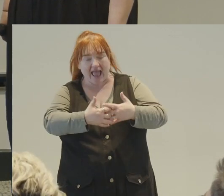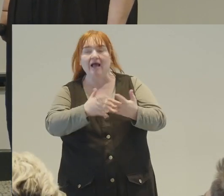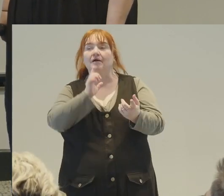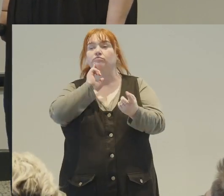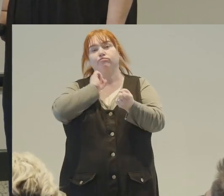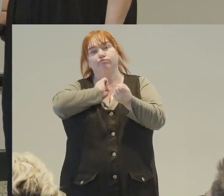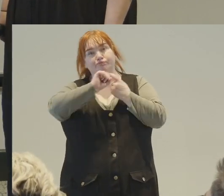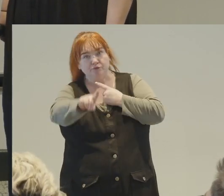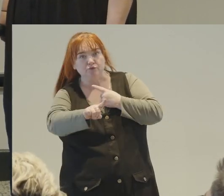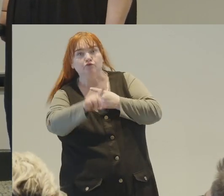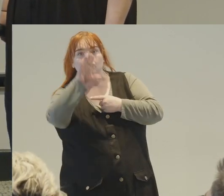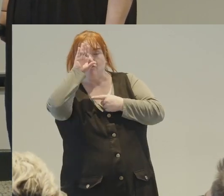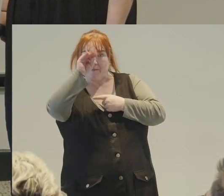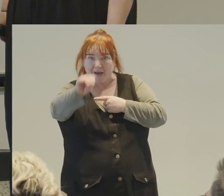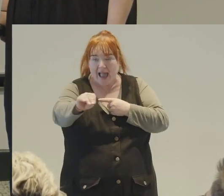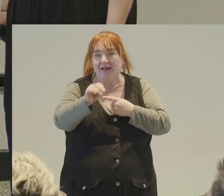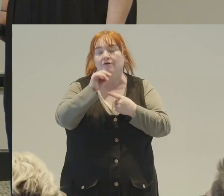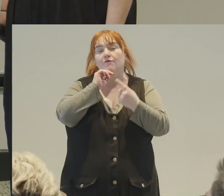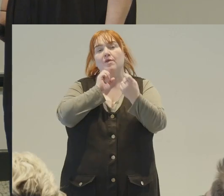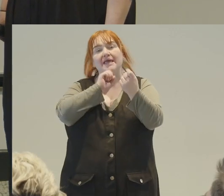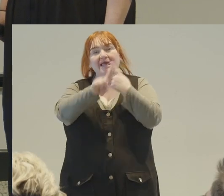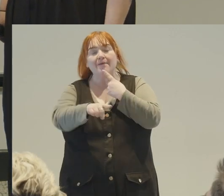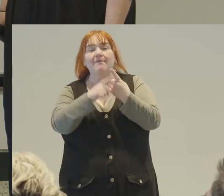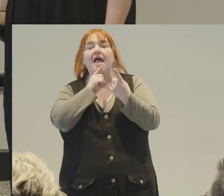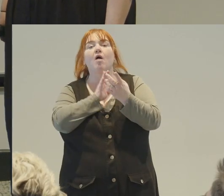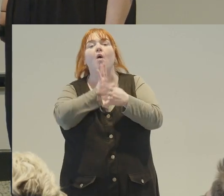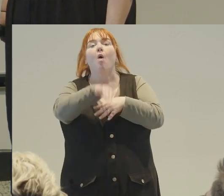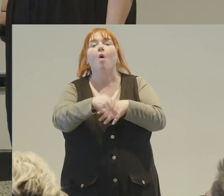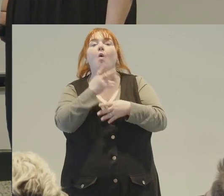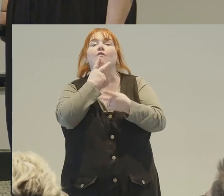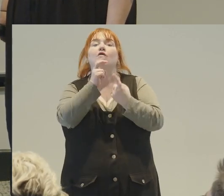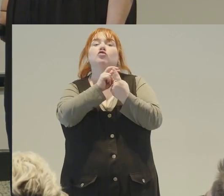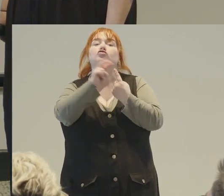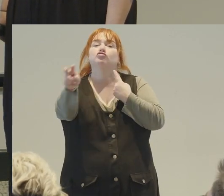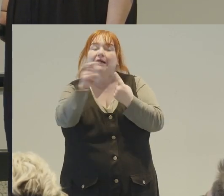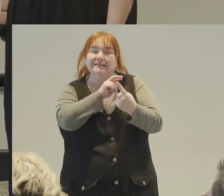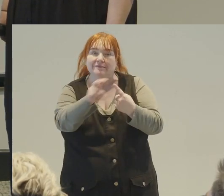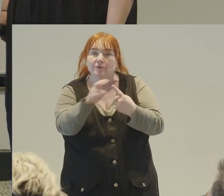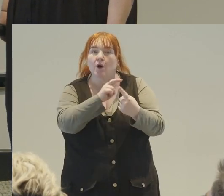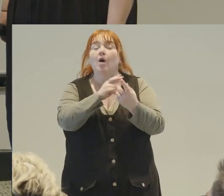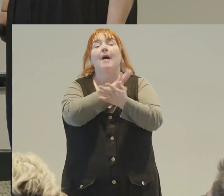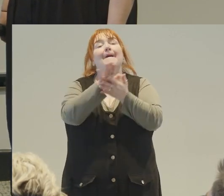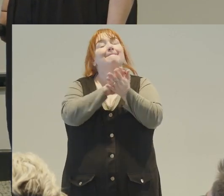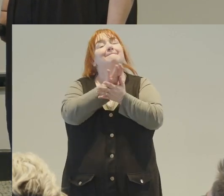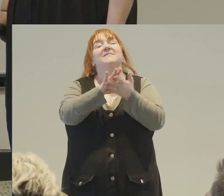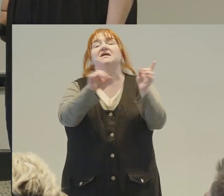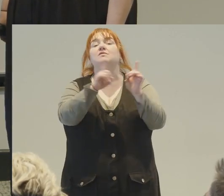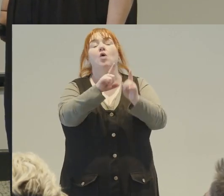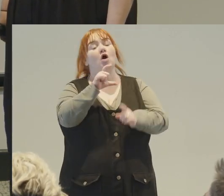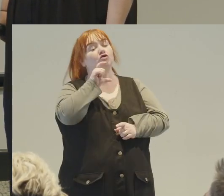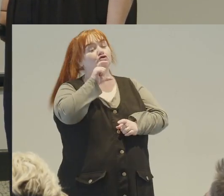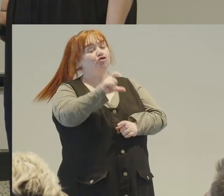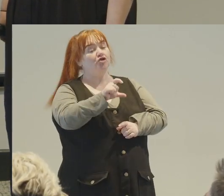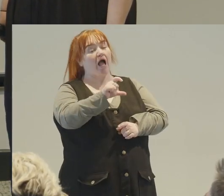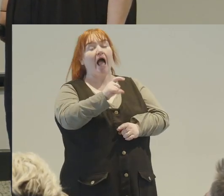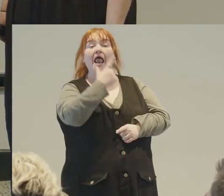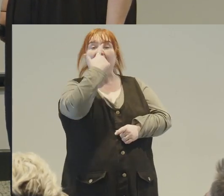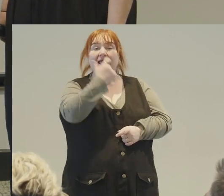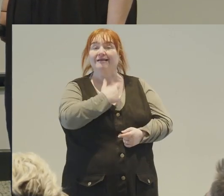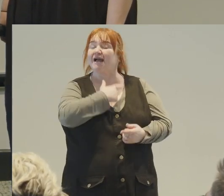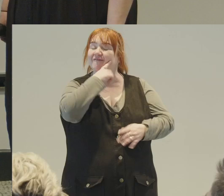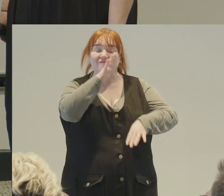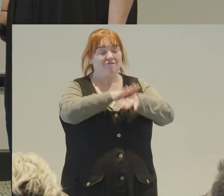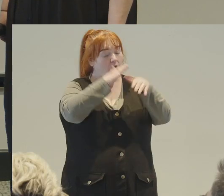email, booking transport, just anything that means that Charlotte can have your full focus on the learning and the